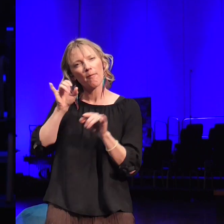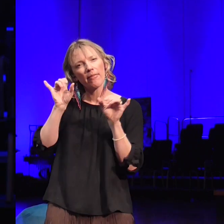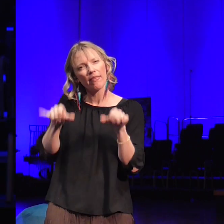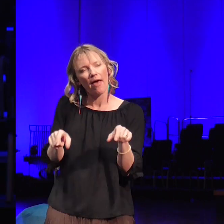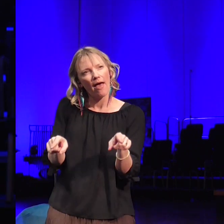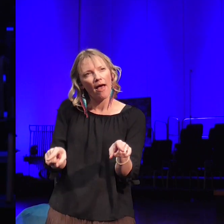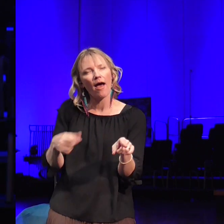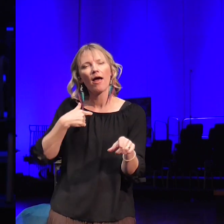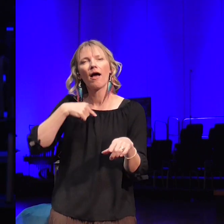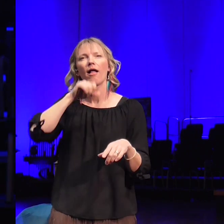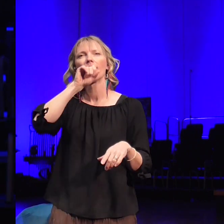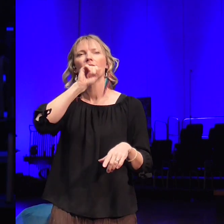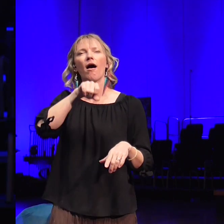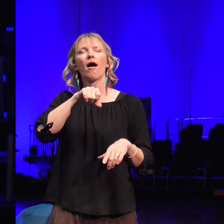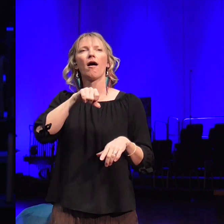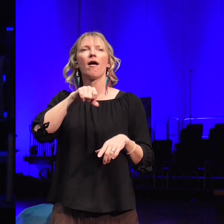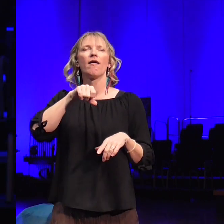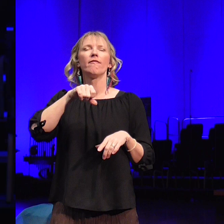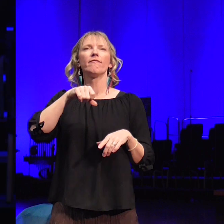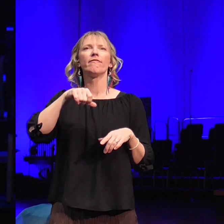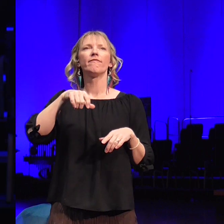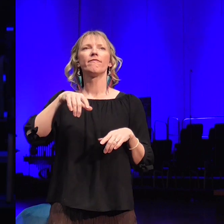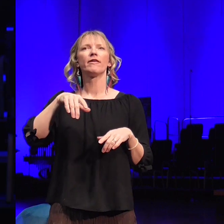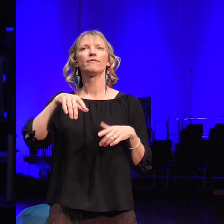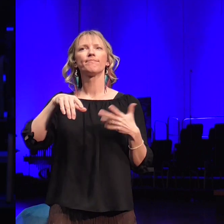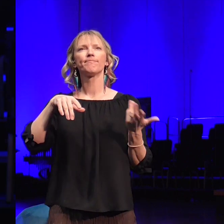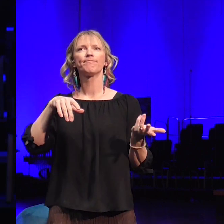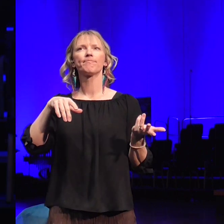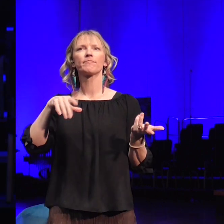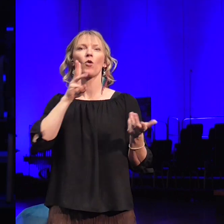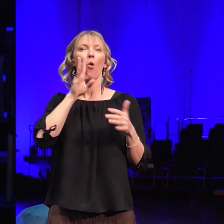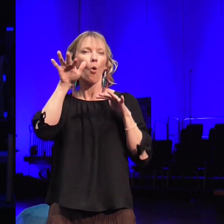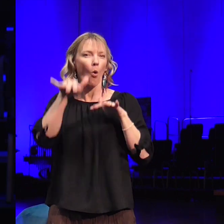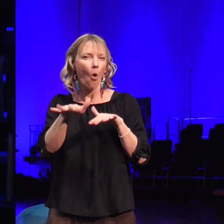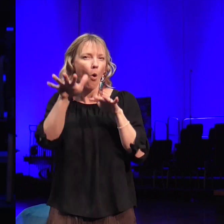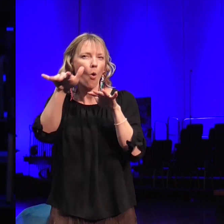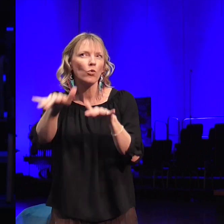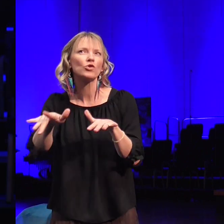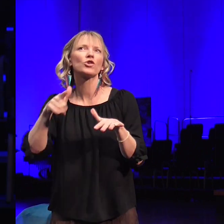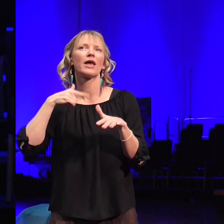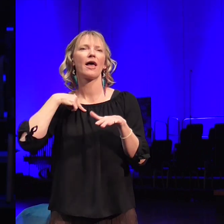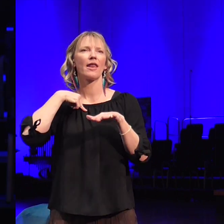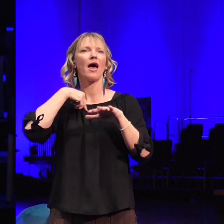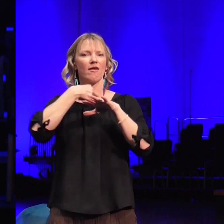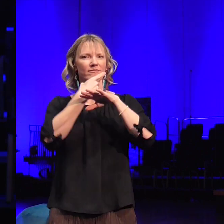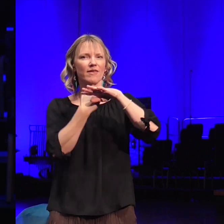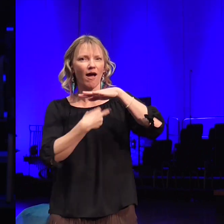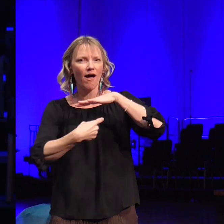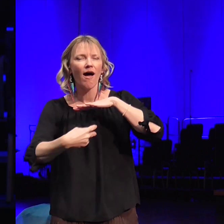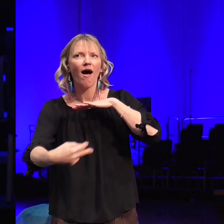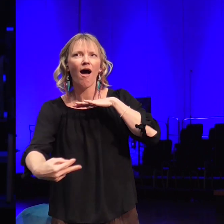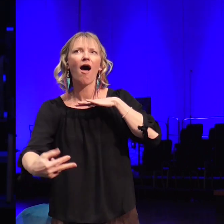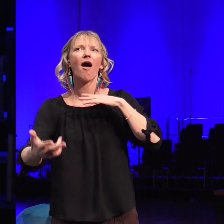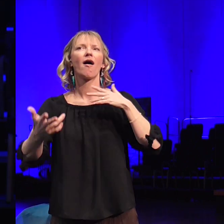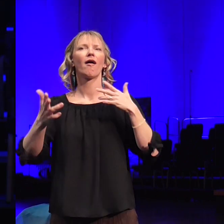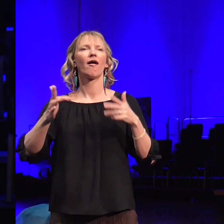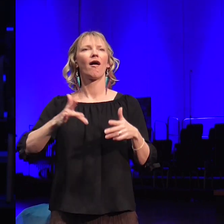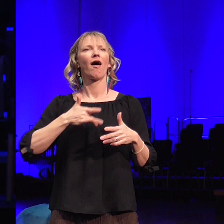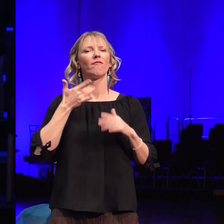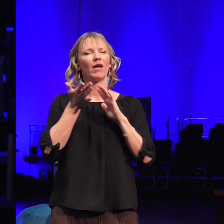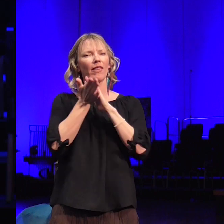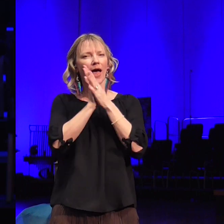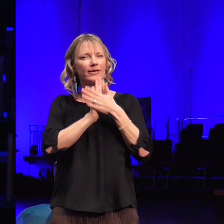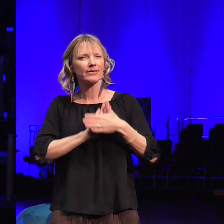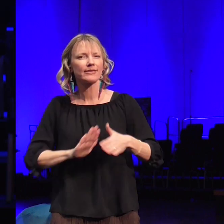I love having been in the ocean. I've gotten to dive into the ocean and just feeling the stillness under the